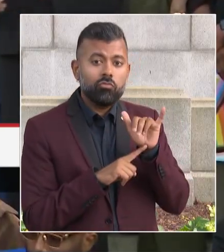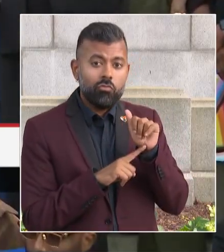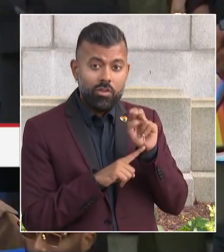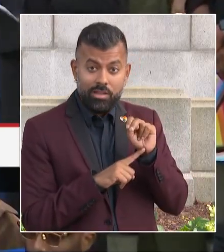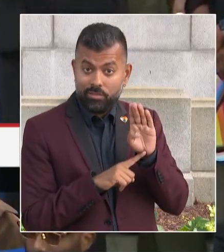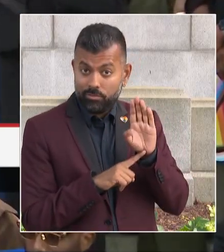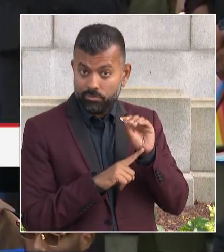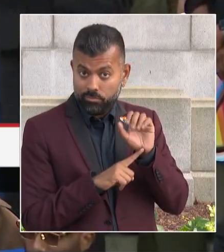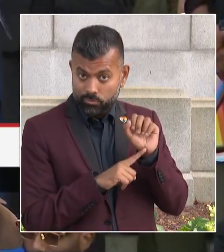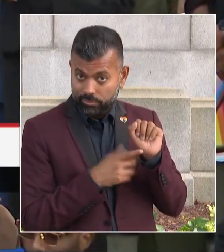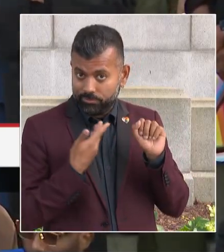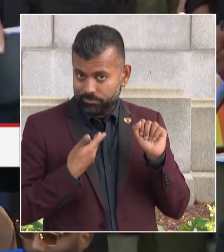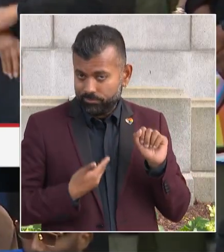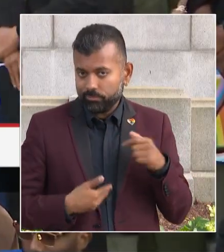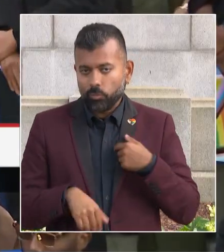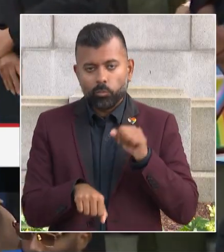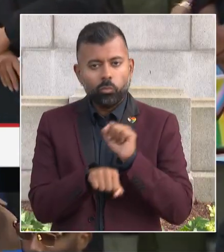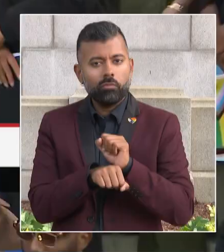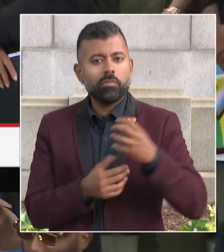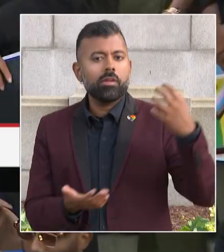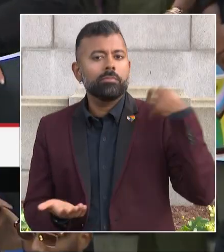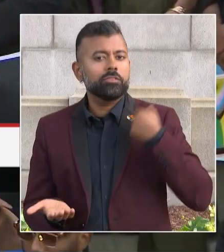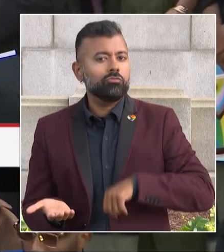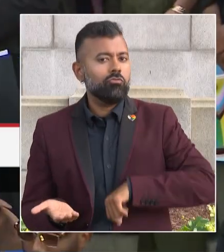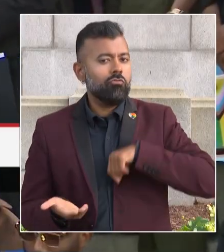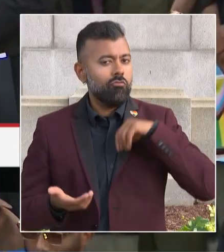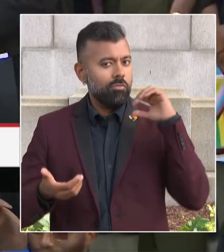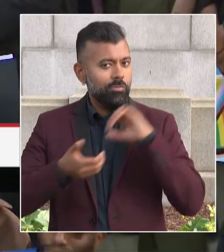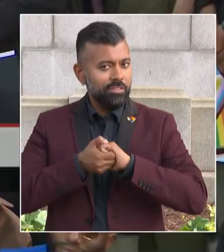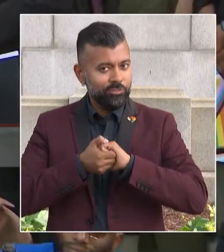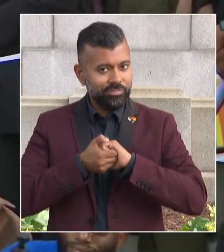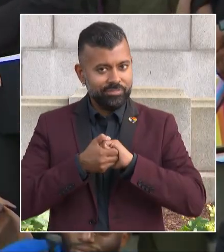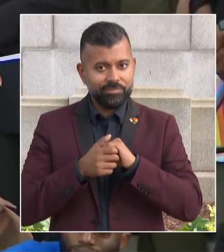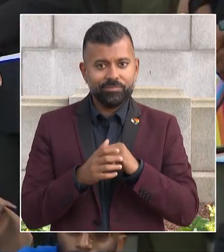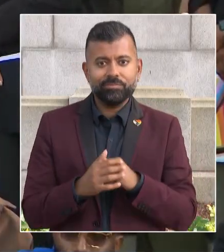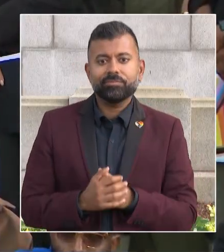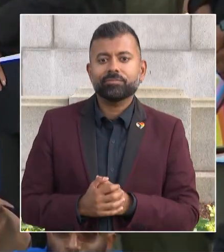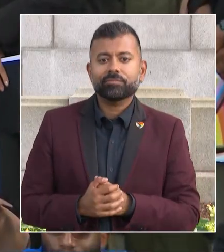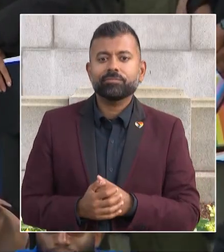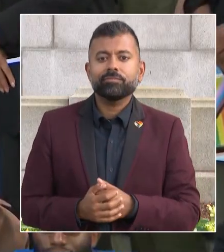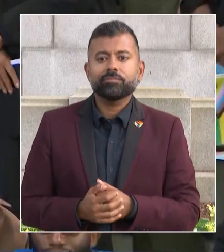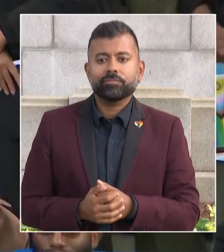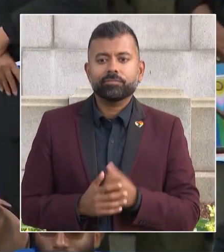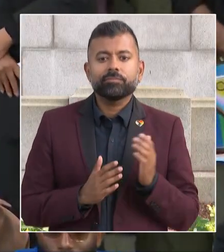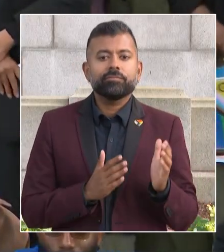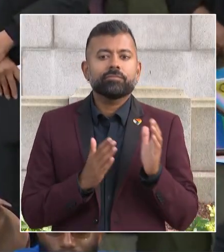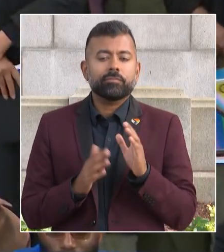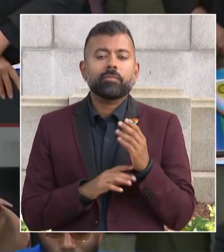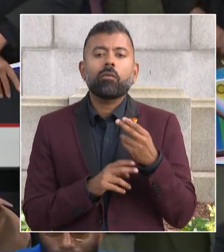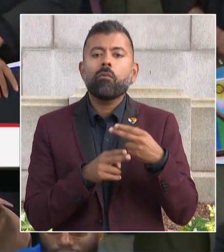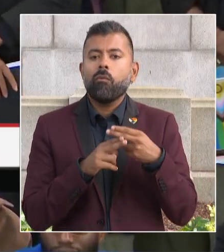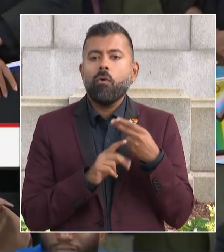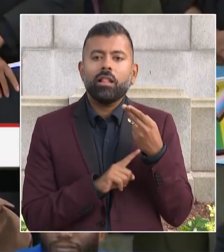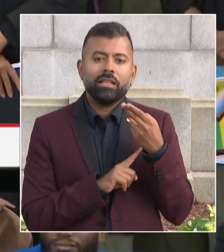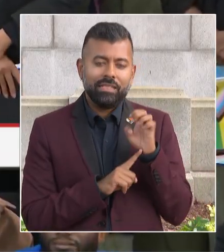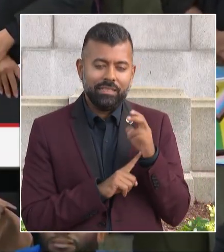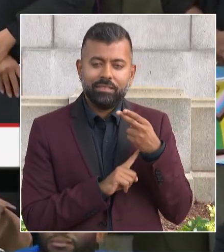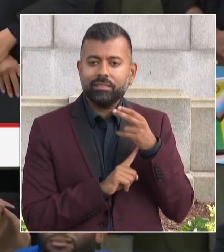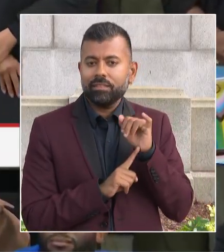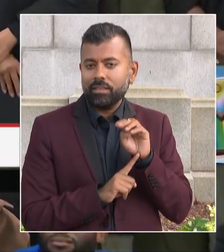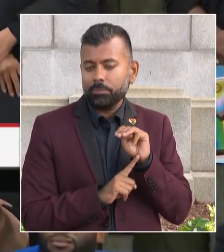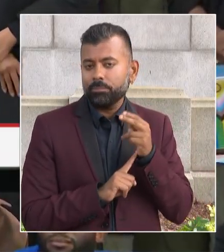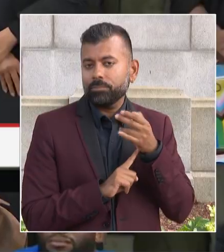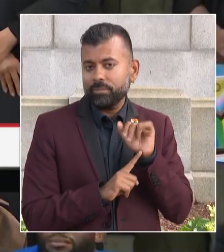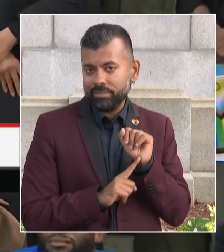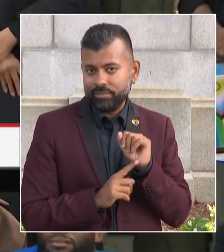him. And I want to acknowledge that Interpride has representatives here, Rick, Andre, and Andrew, who is the organization